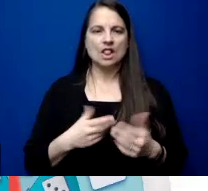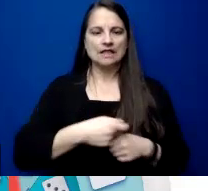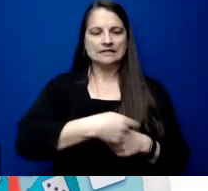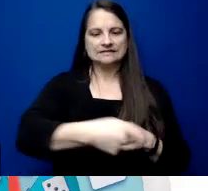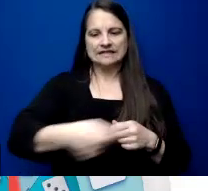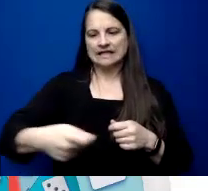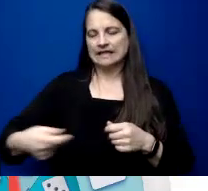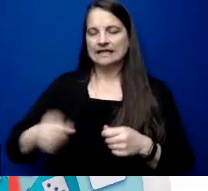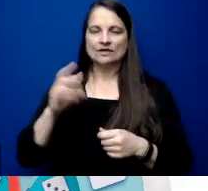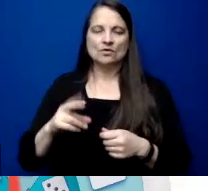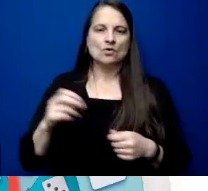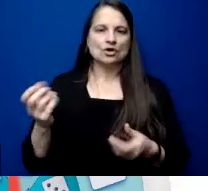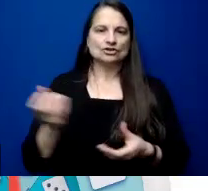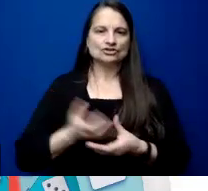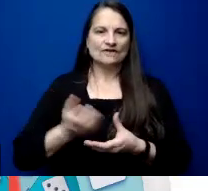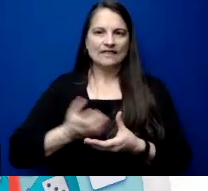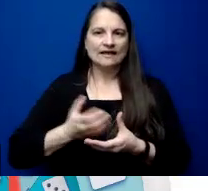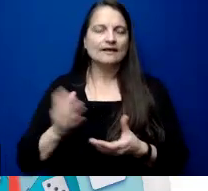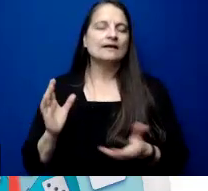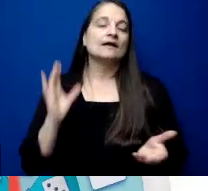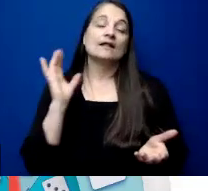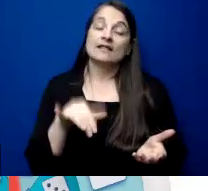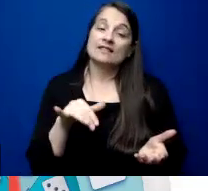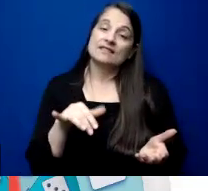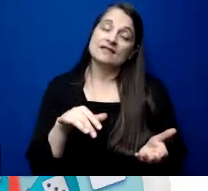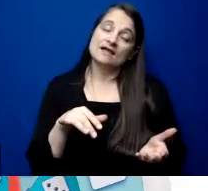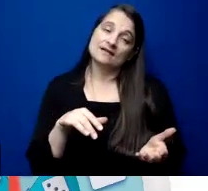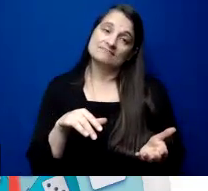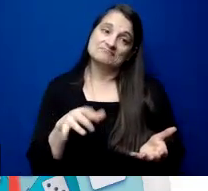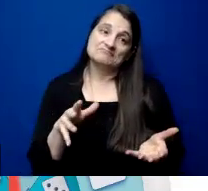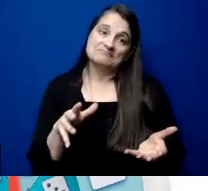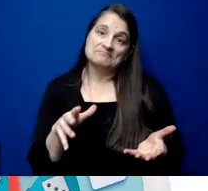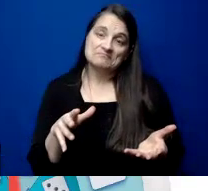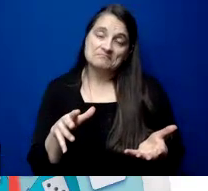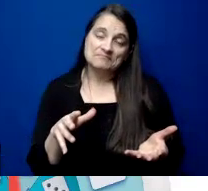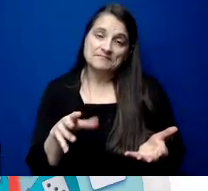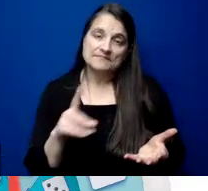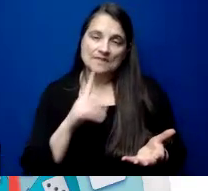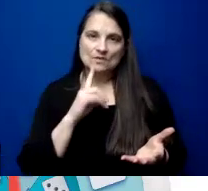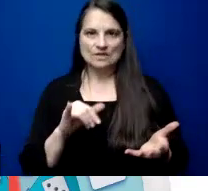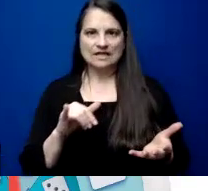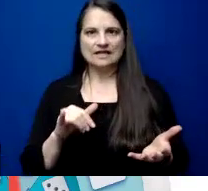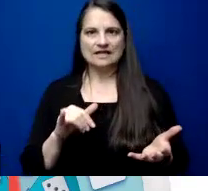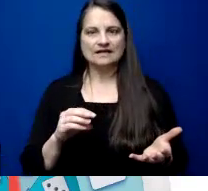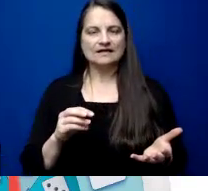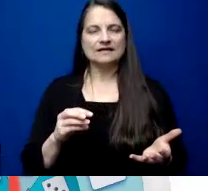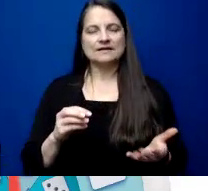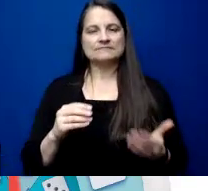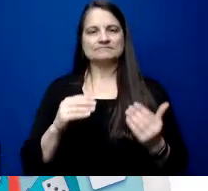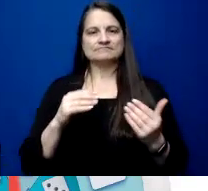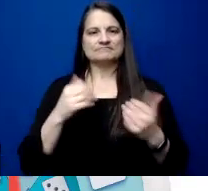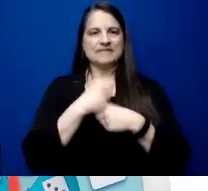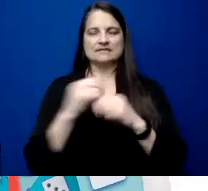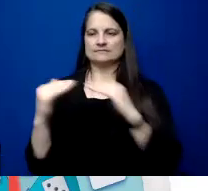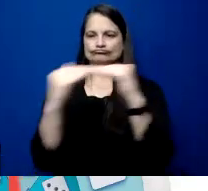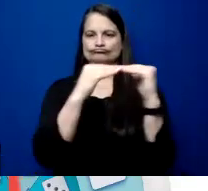or like shuffling, and this just makes it just really even playing ground for everyone to deal. And so